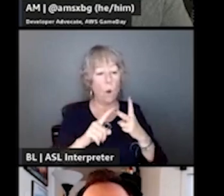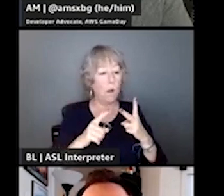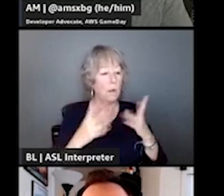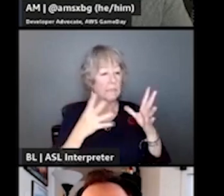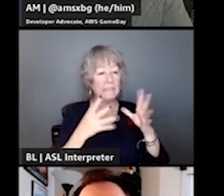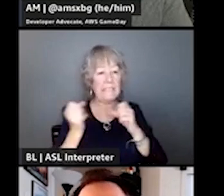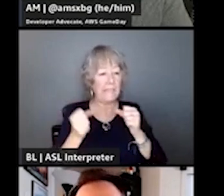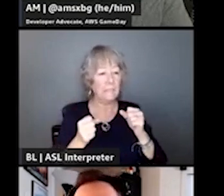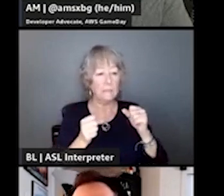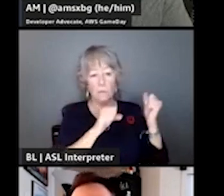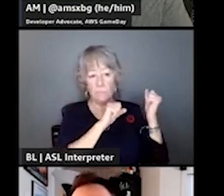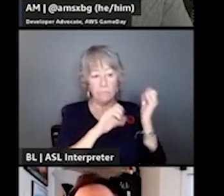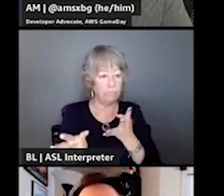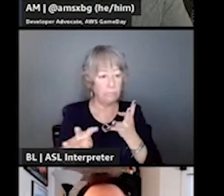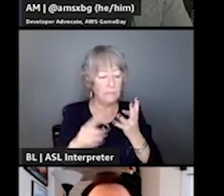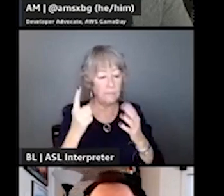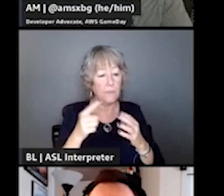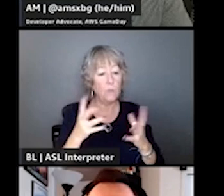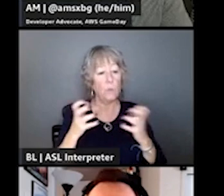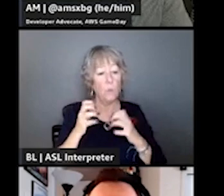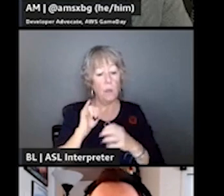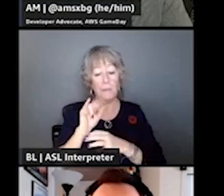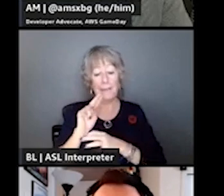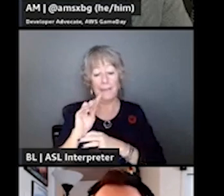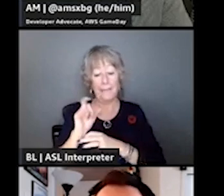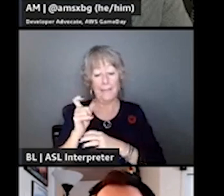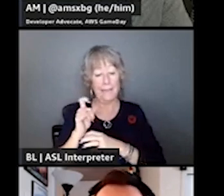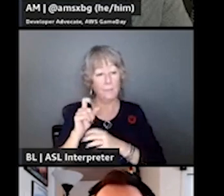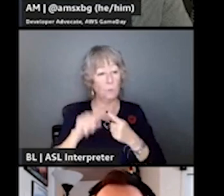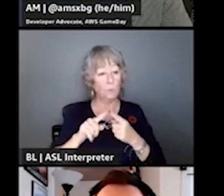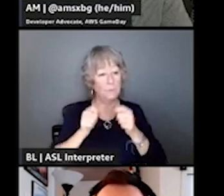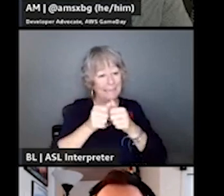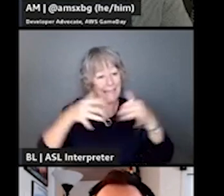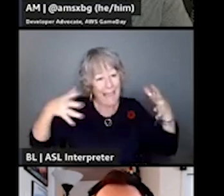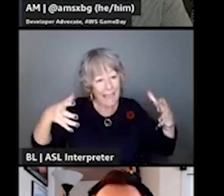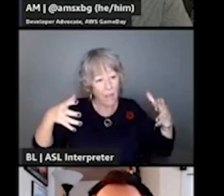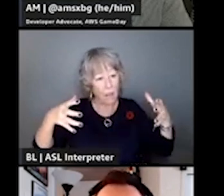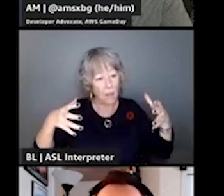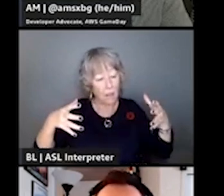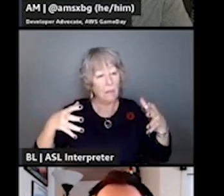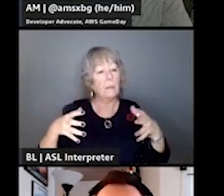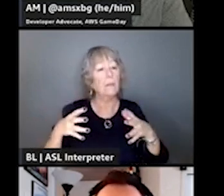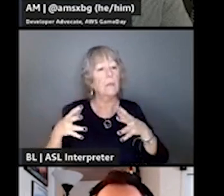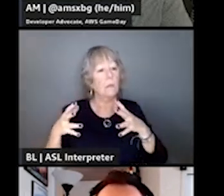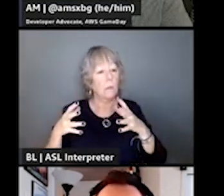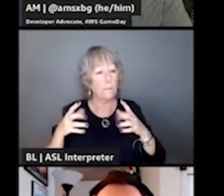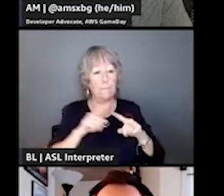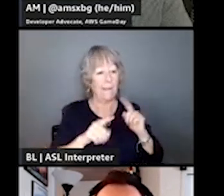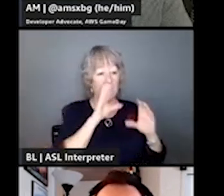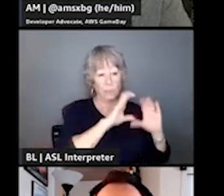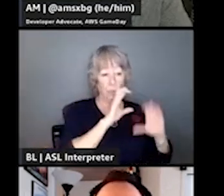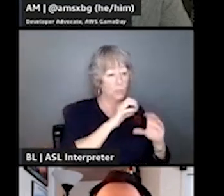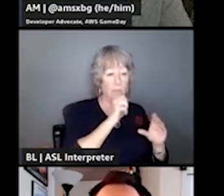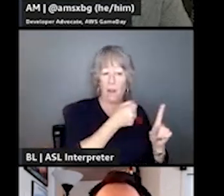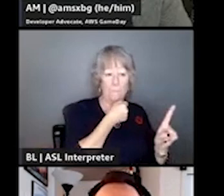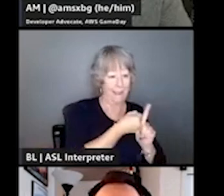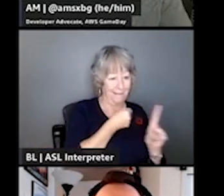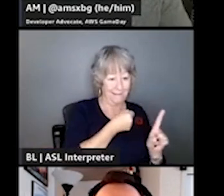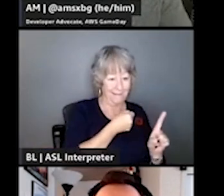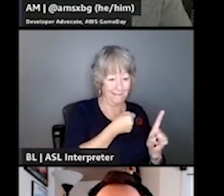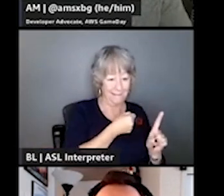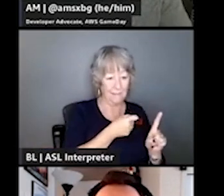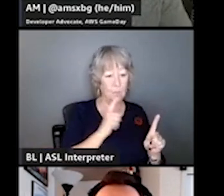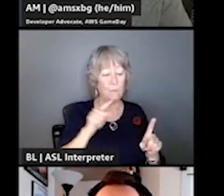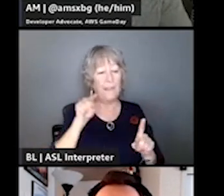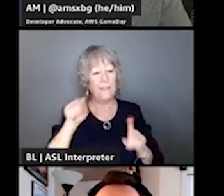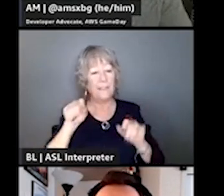you typically want the indexing to scale seamlessly while the search performance remains unaffected. So this architecture